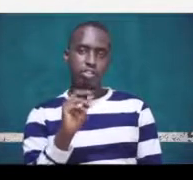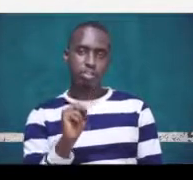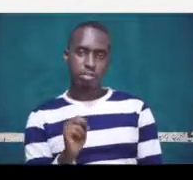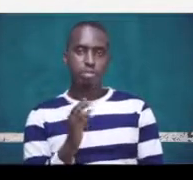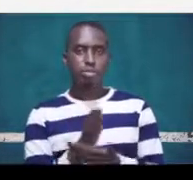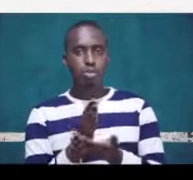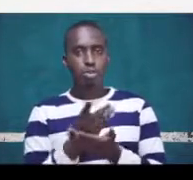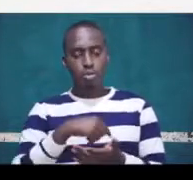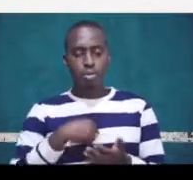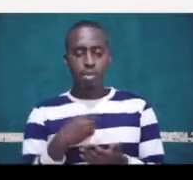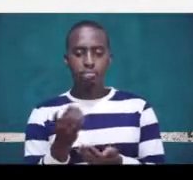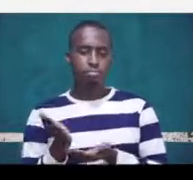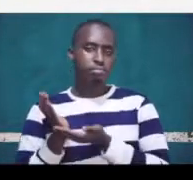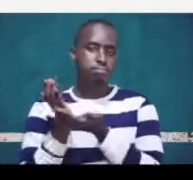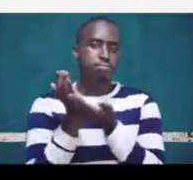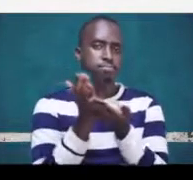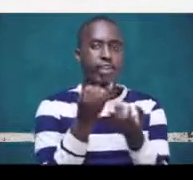that will carry the information.